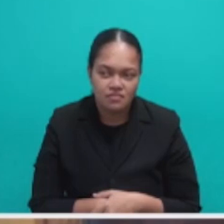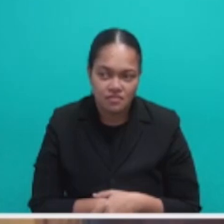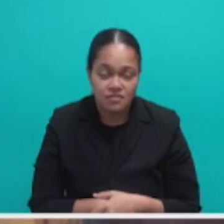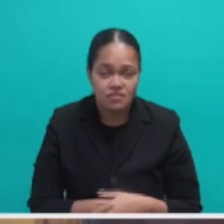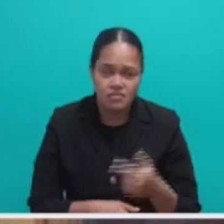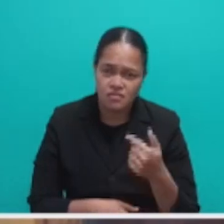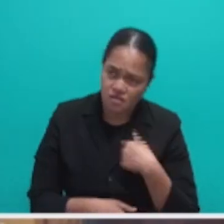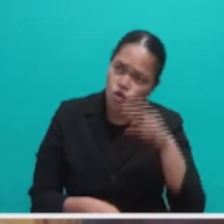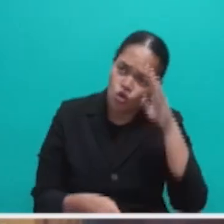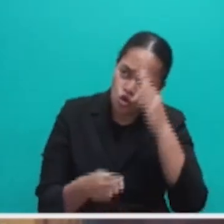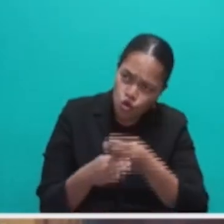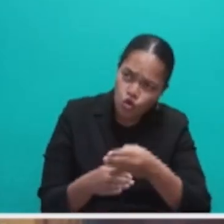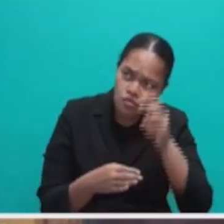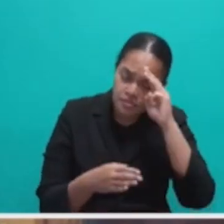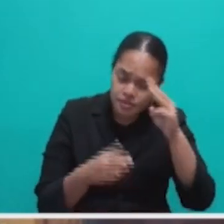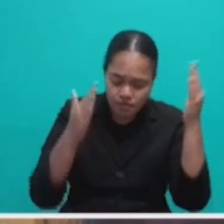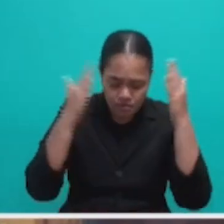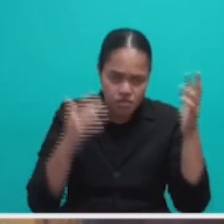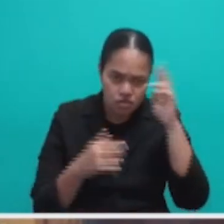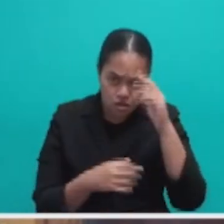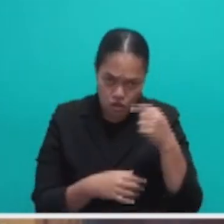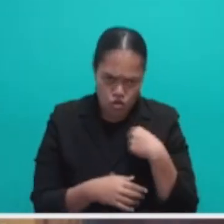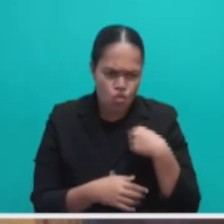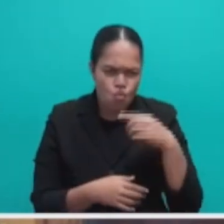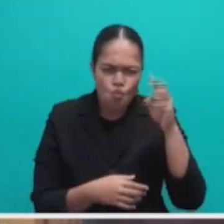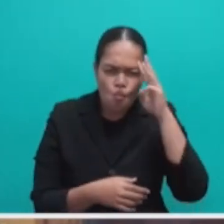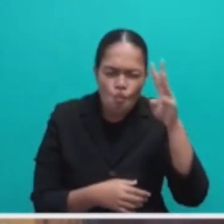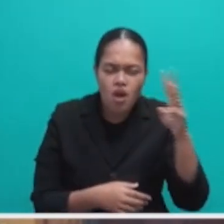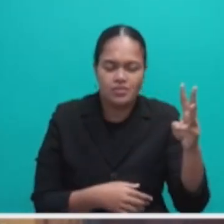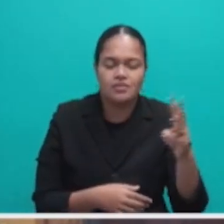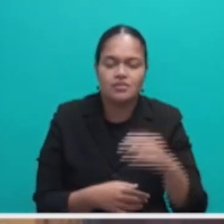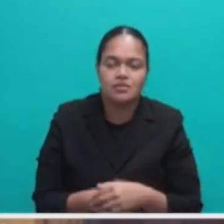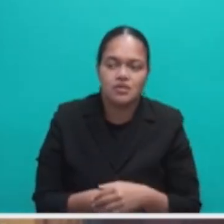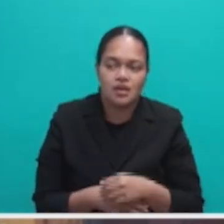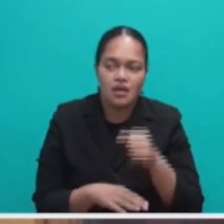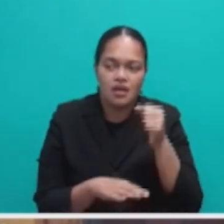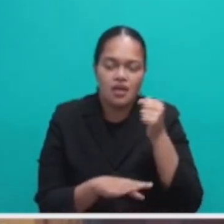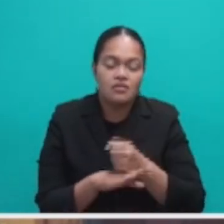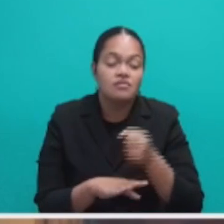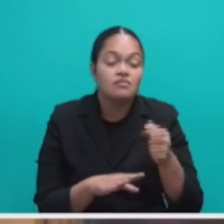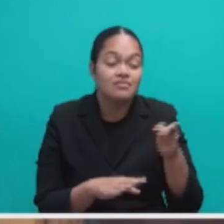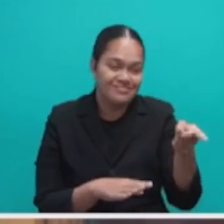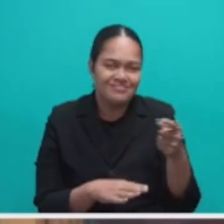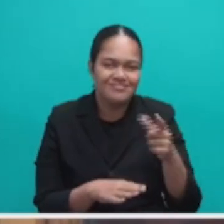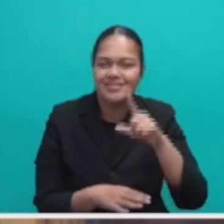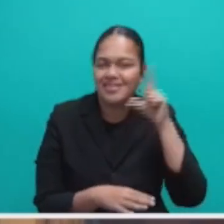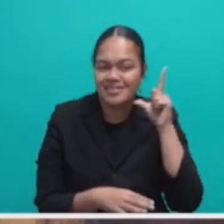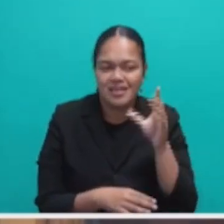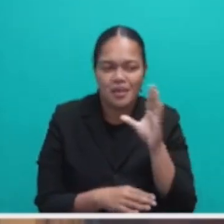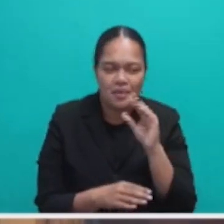And I hope, Mr. Speaker, sir, that they heard the very wise suggestions from their government backbencher to them yesterday.